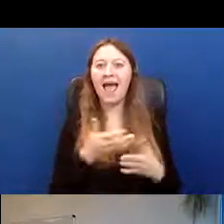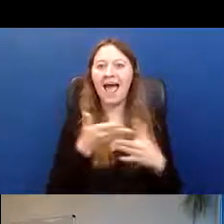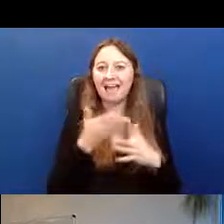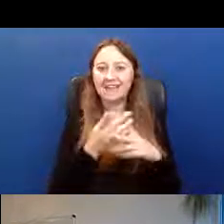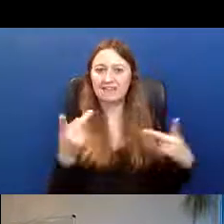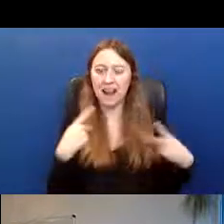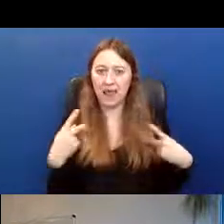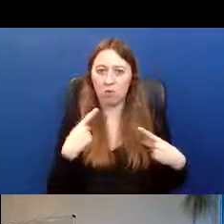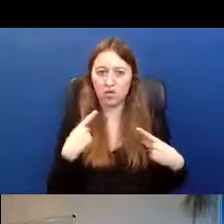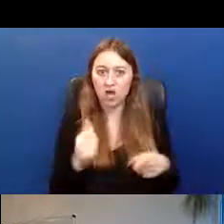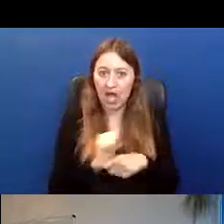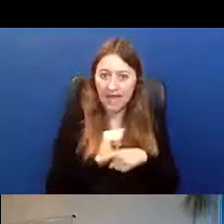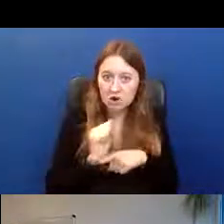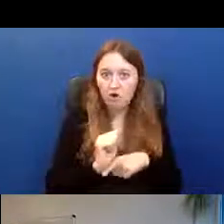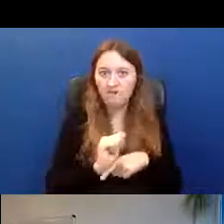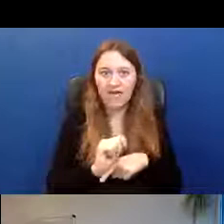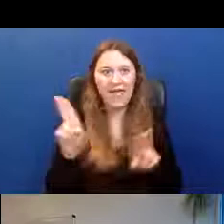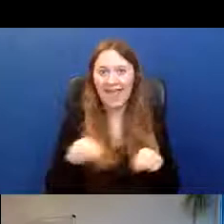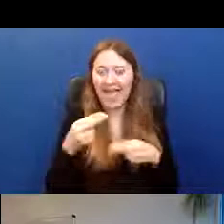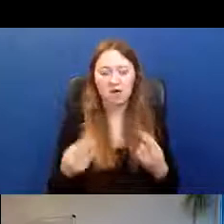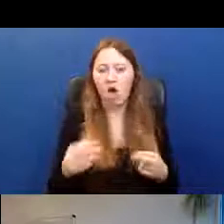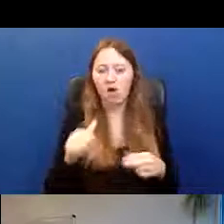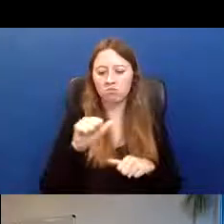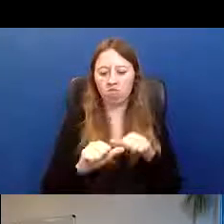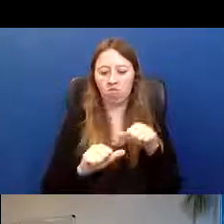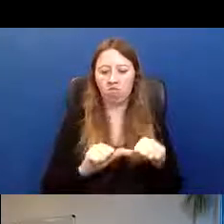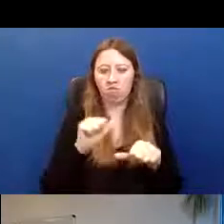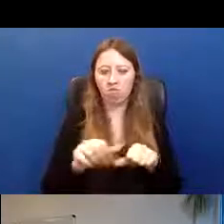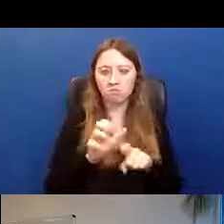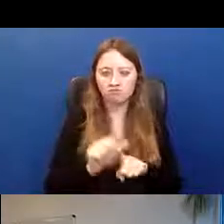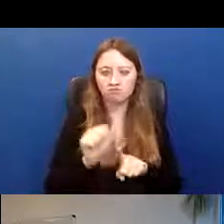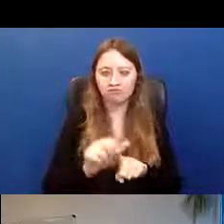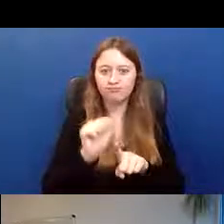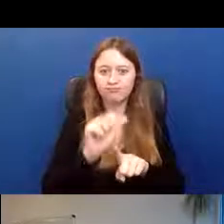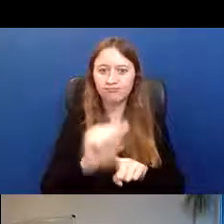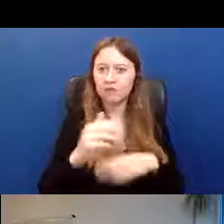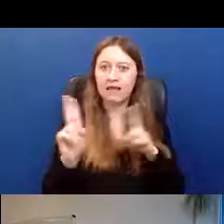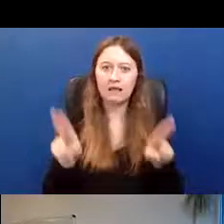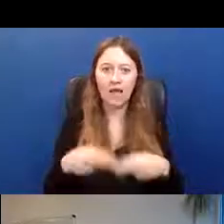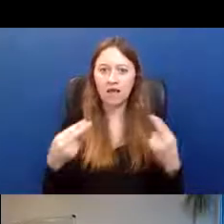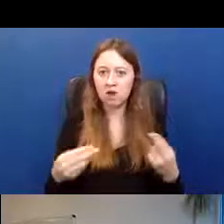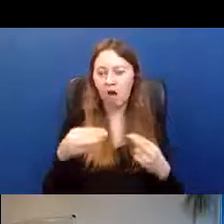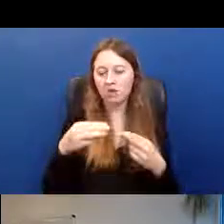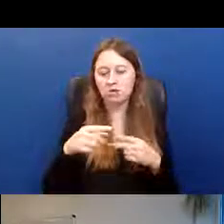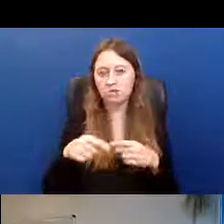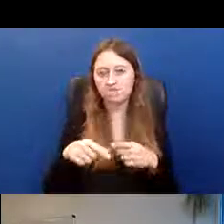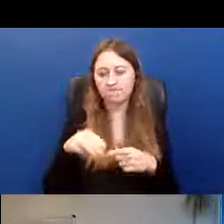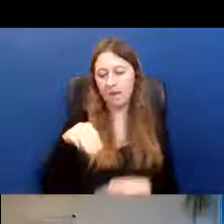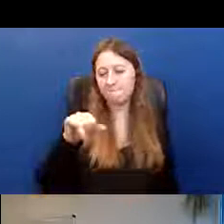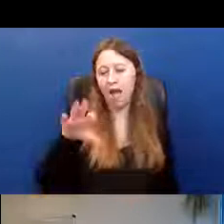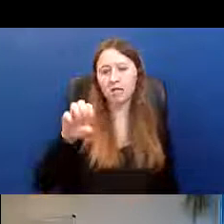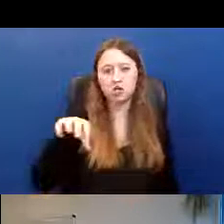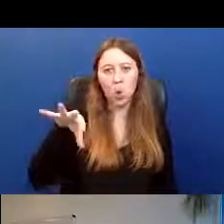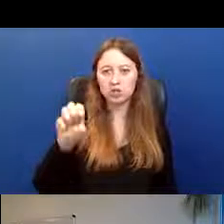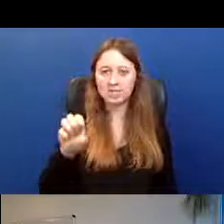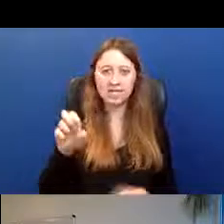development. And there's been recommendations that children need to have early exposure to sign language